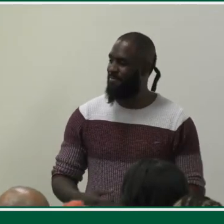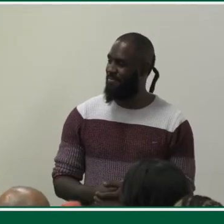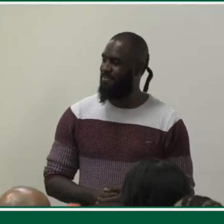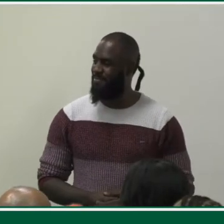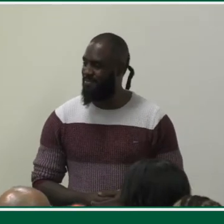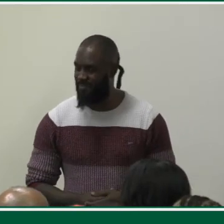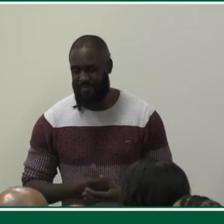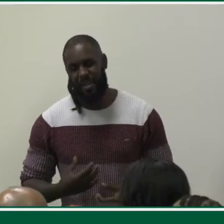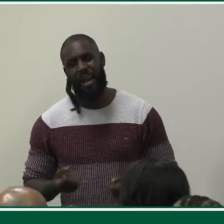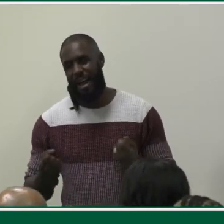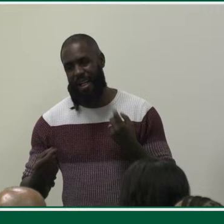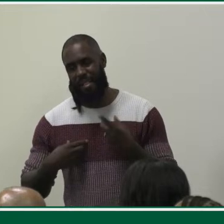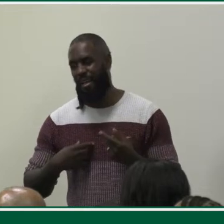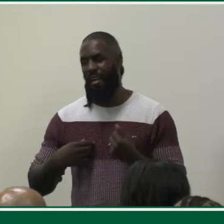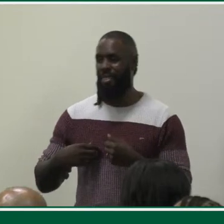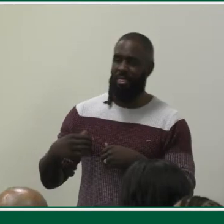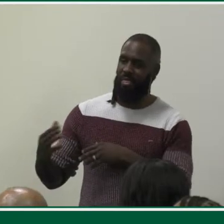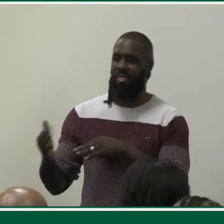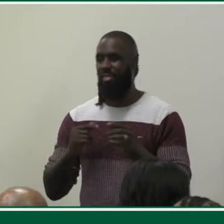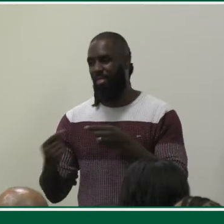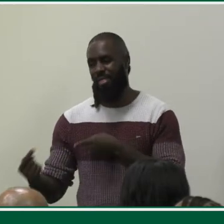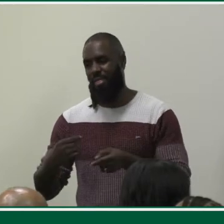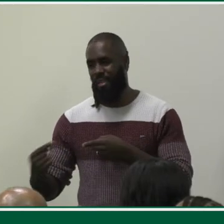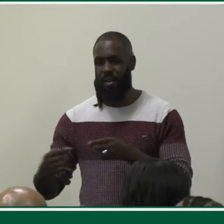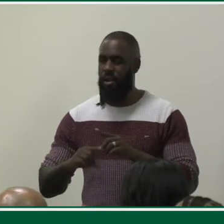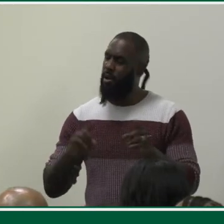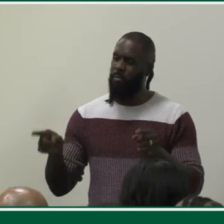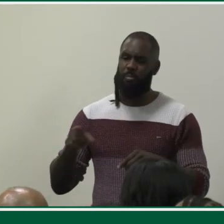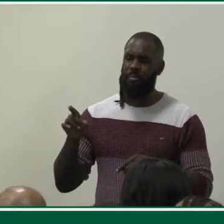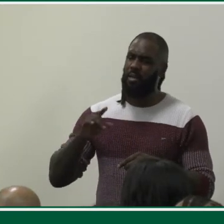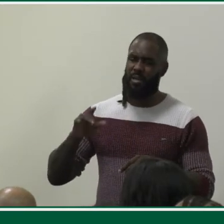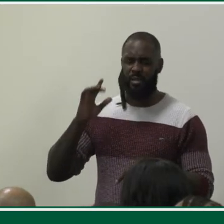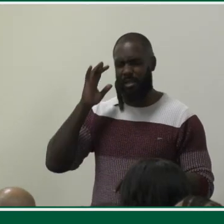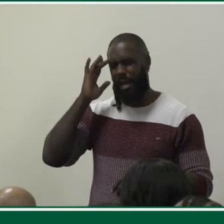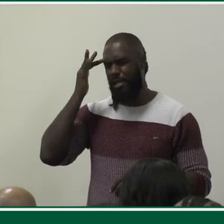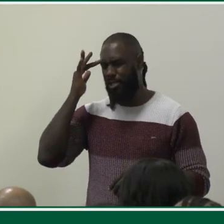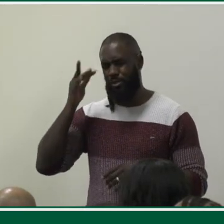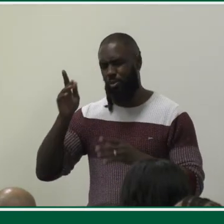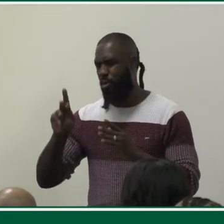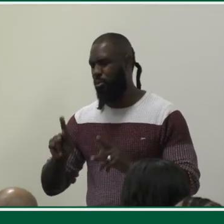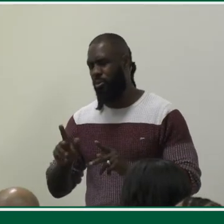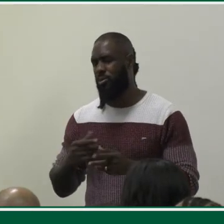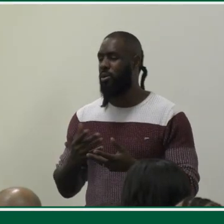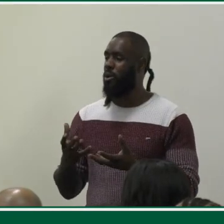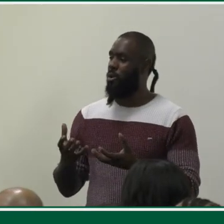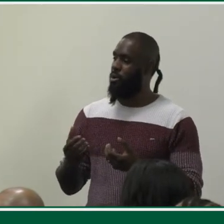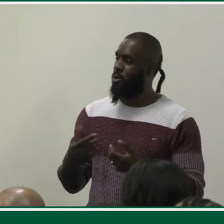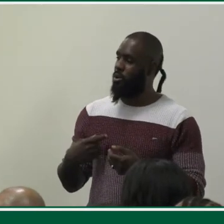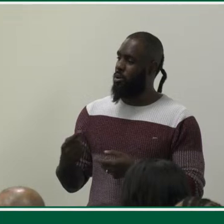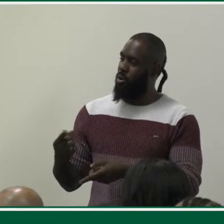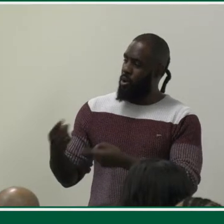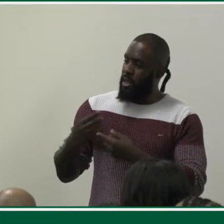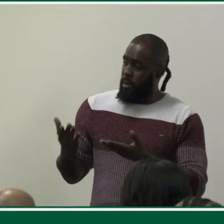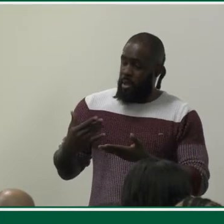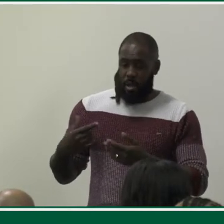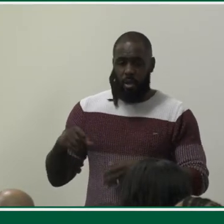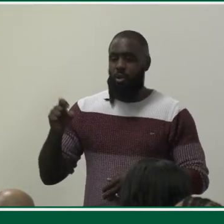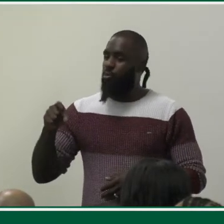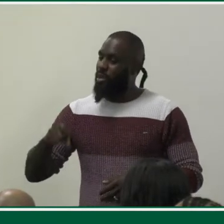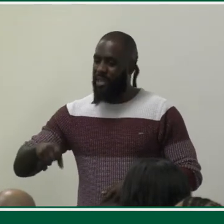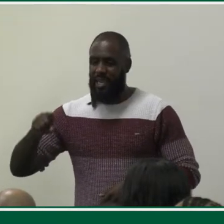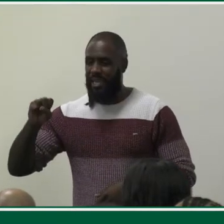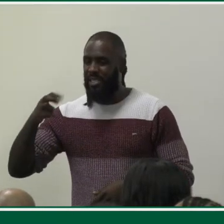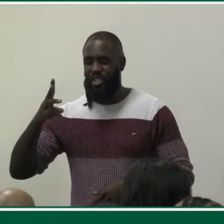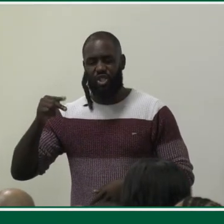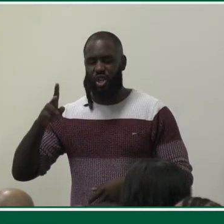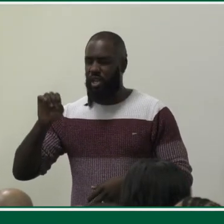We give each other a lot of back and forth. But he's a brilliant, brilliant mind. And when we were coming here, we're like, we've got to bring Shaki with